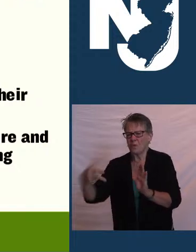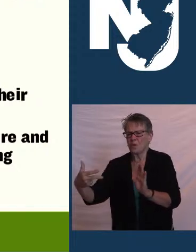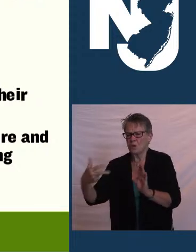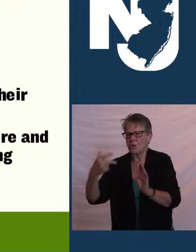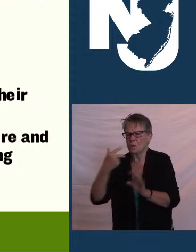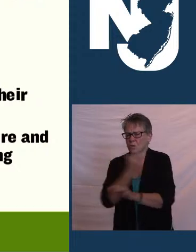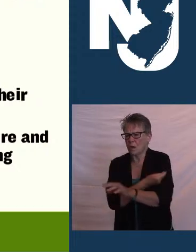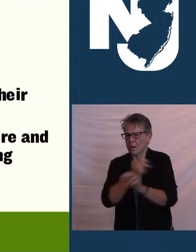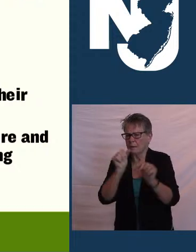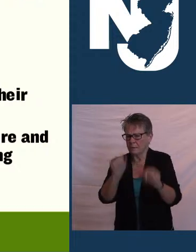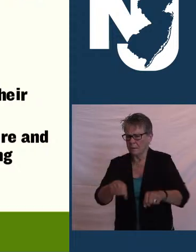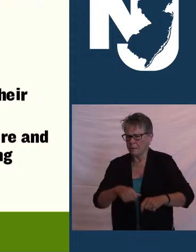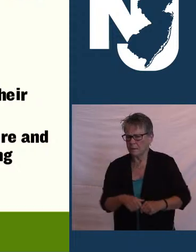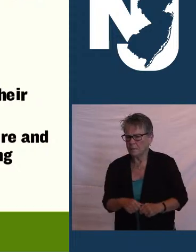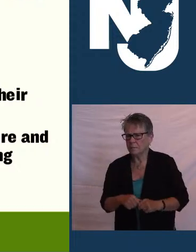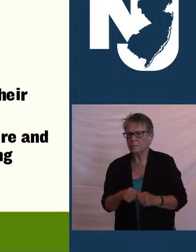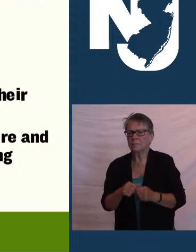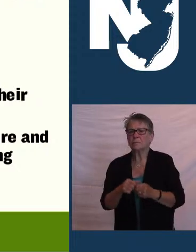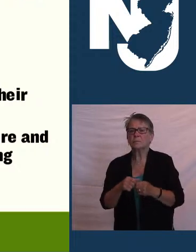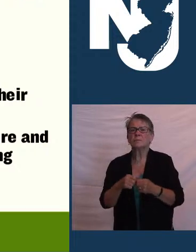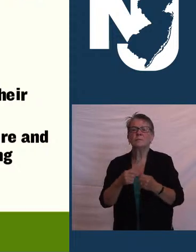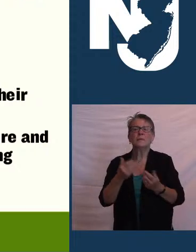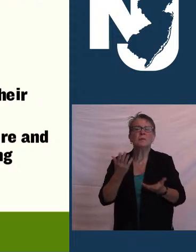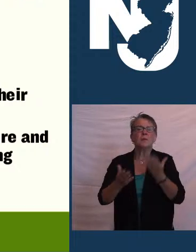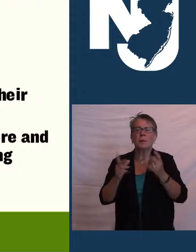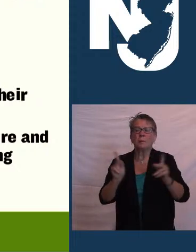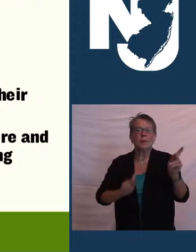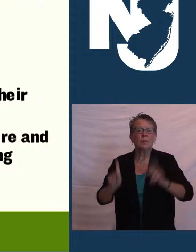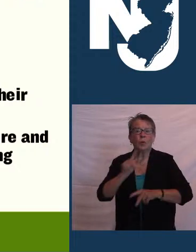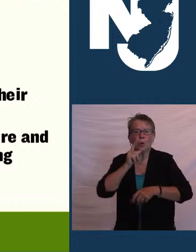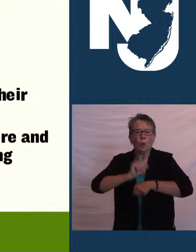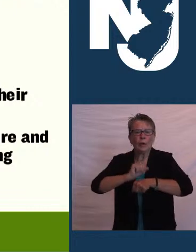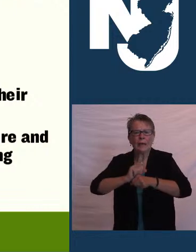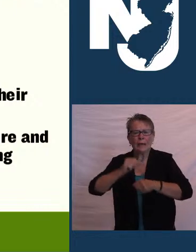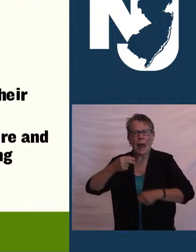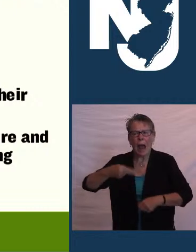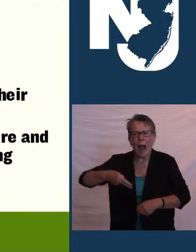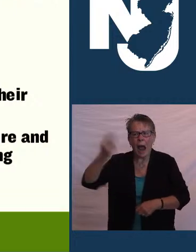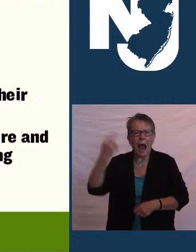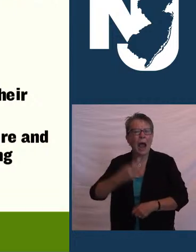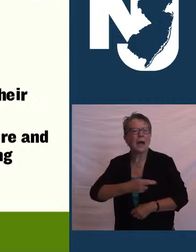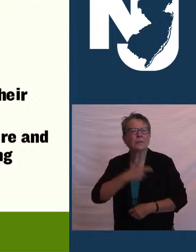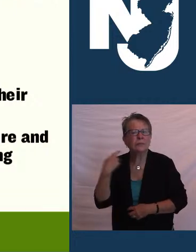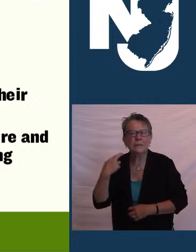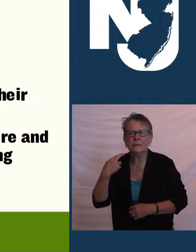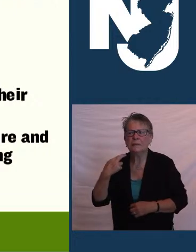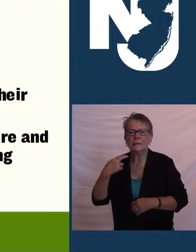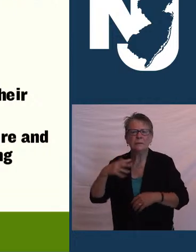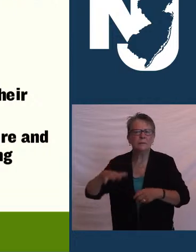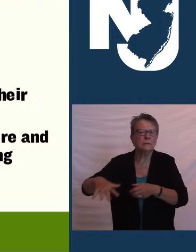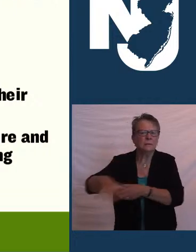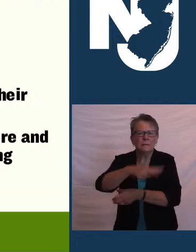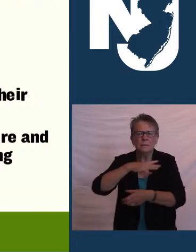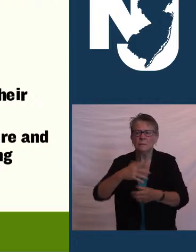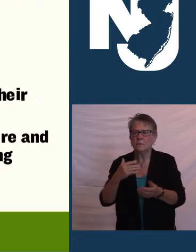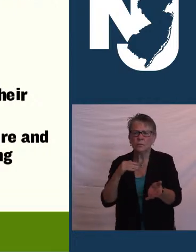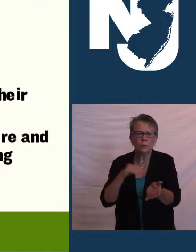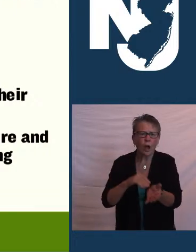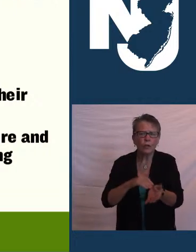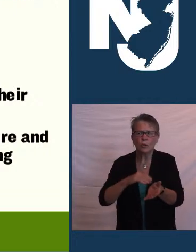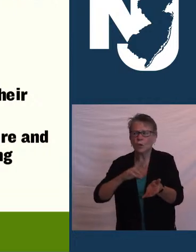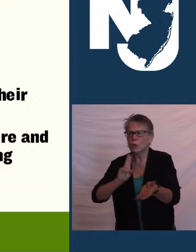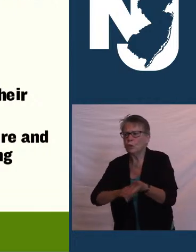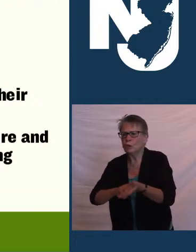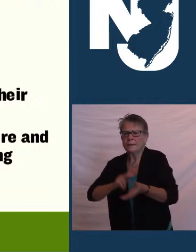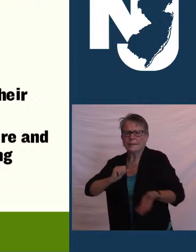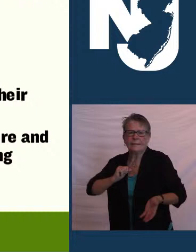put them at higher risk are similarly now eligible for boosters. Again, at this time, only those individuals who have